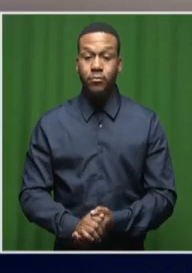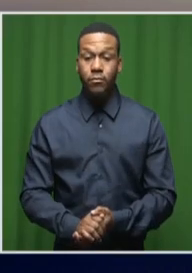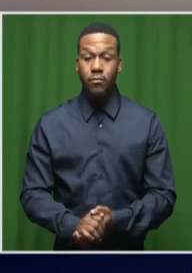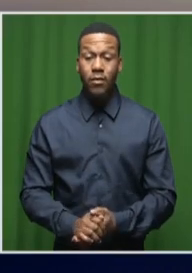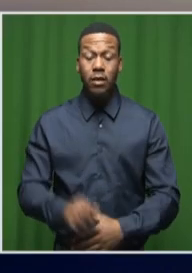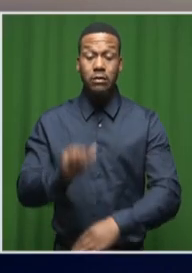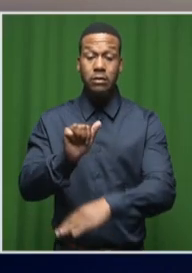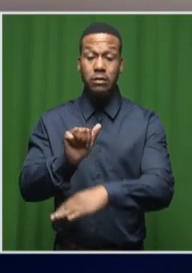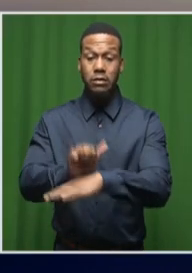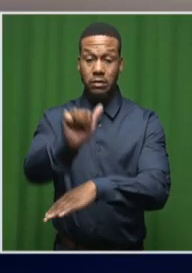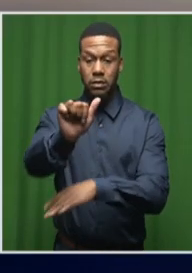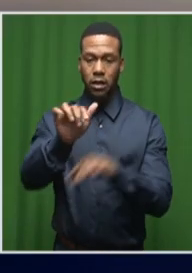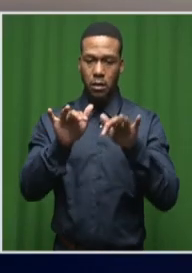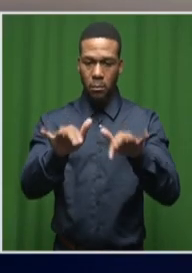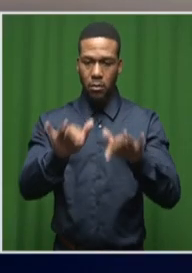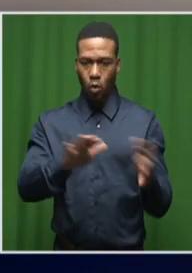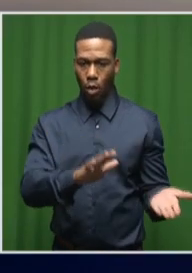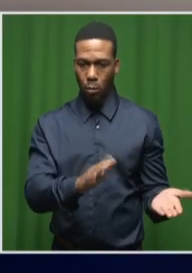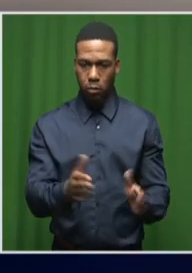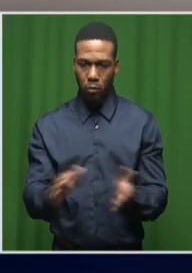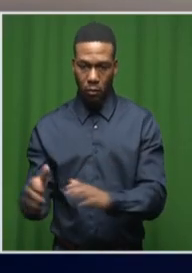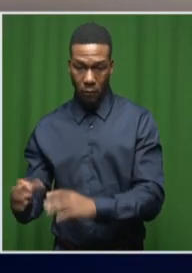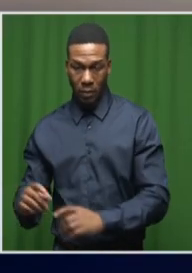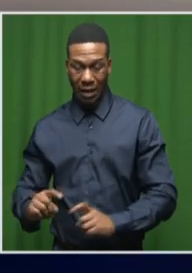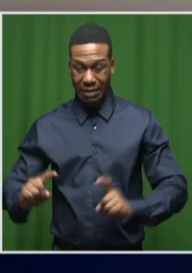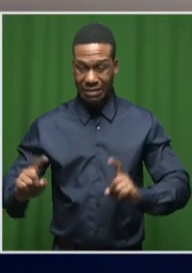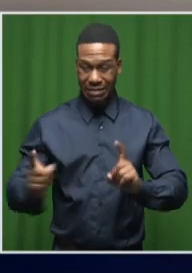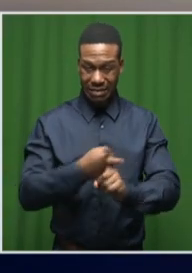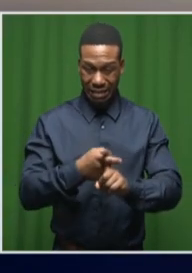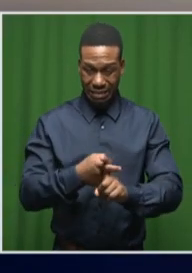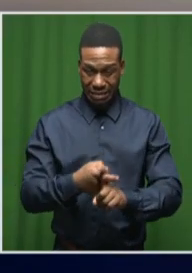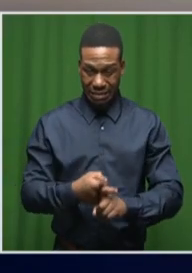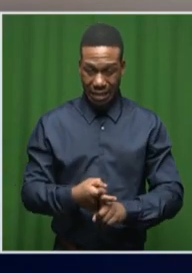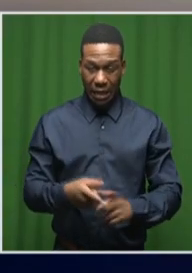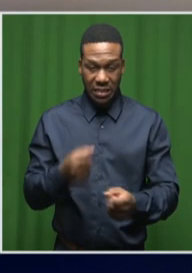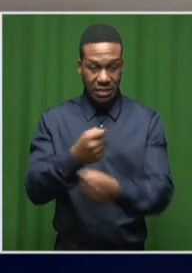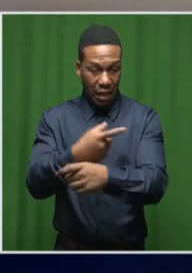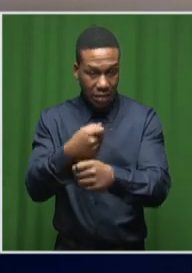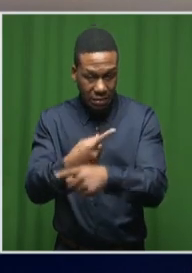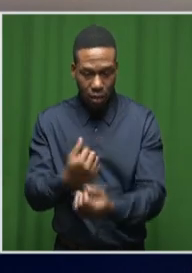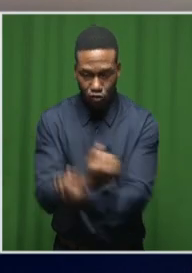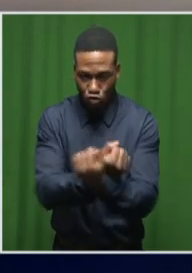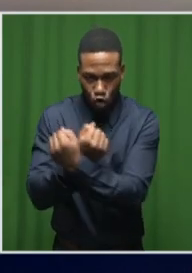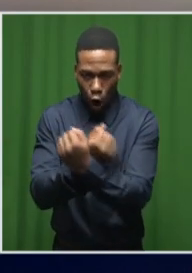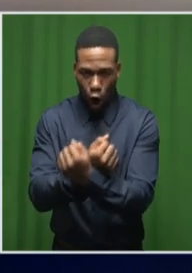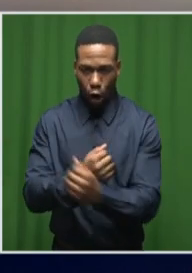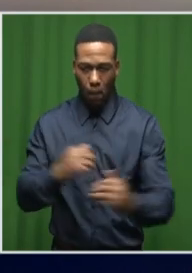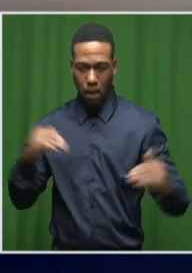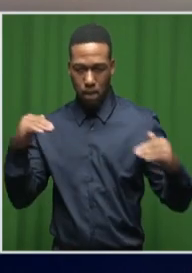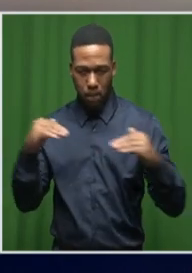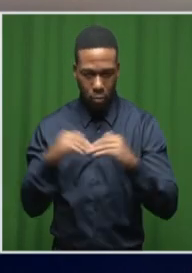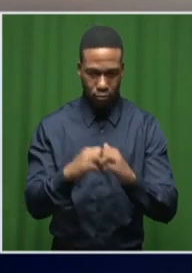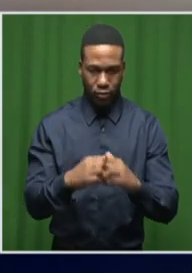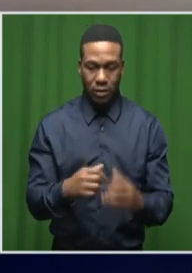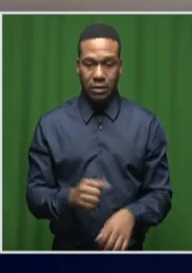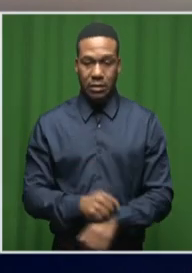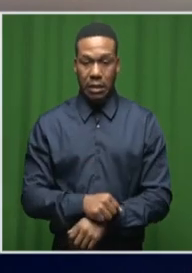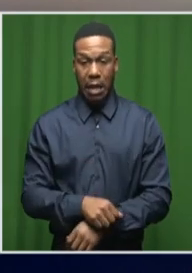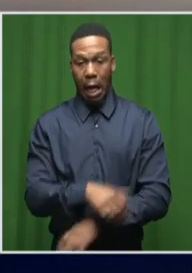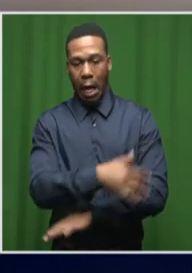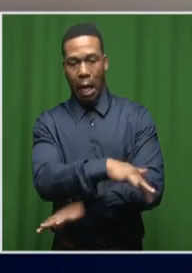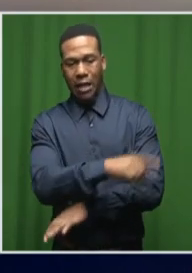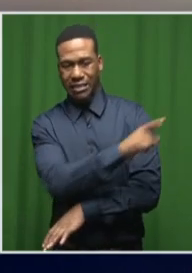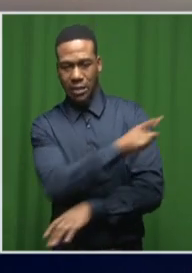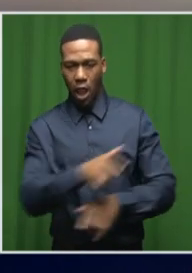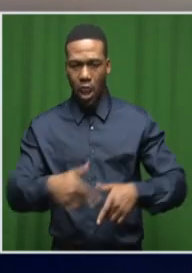16 people who died in a crash between a taxi and a truck at Leeuwfontein outside Groblersdal in